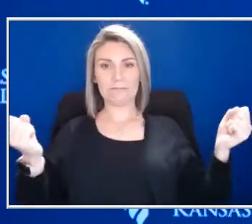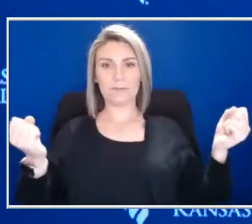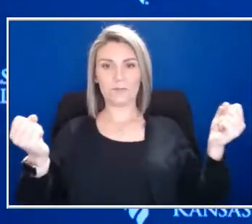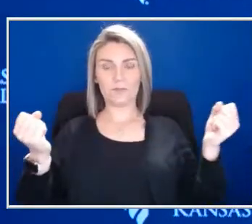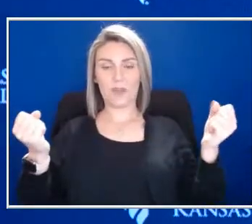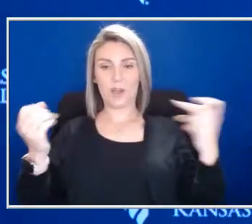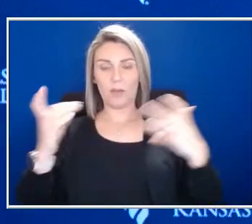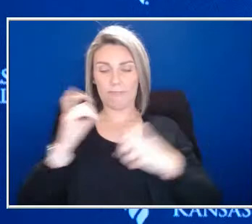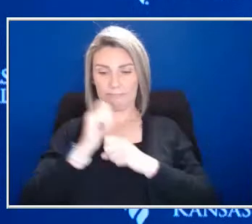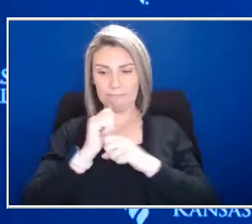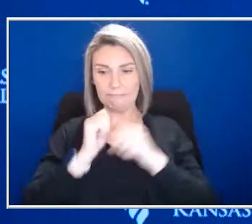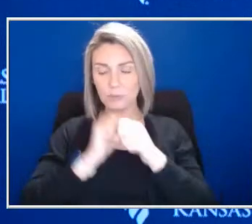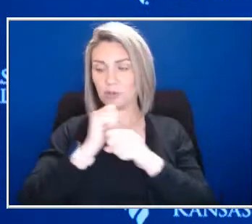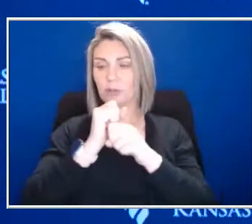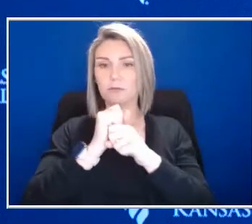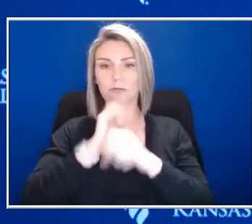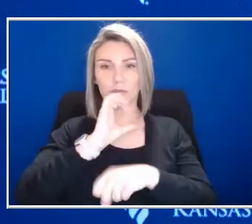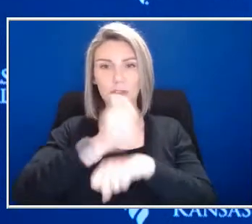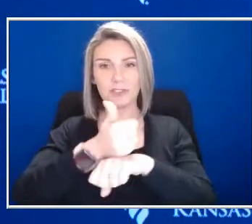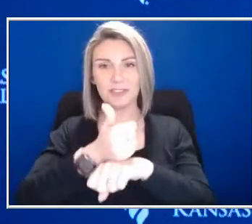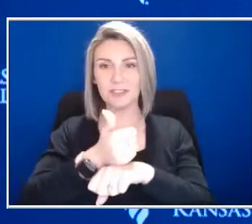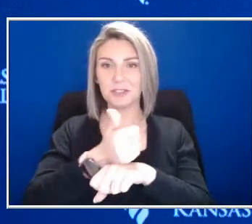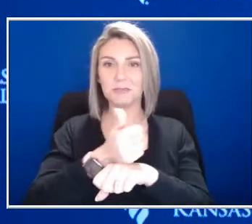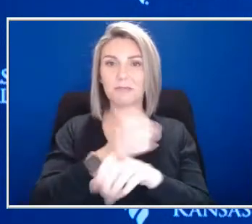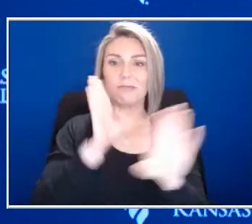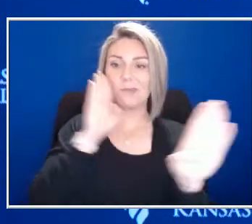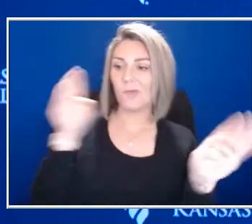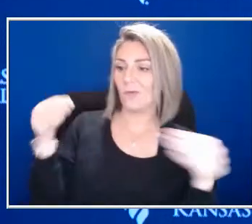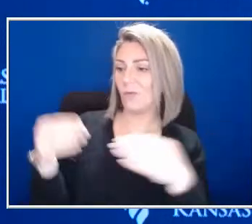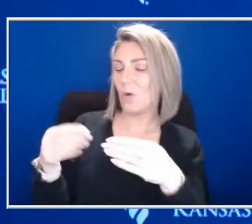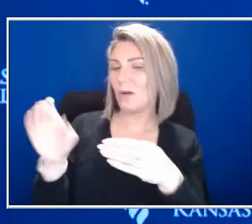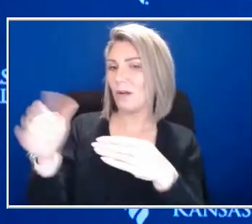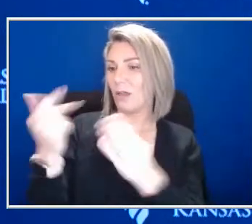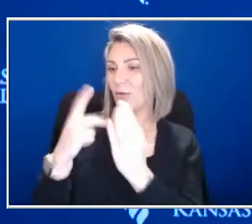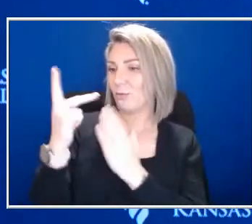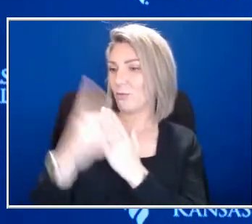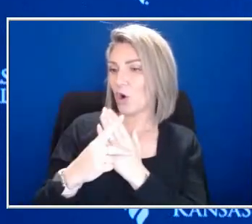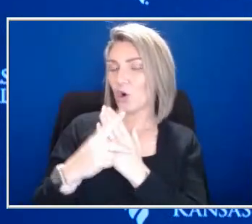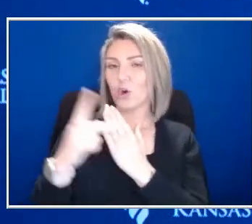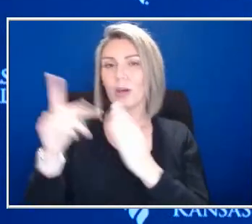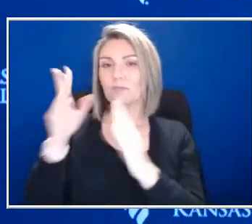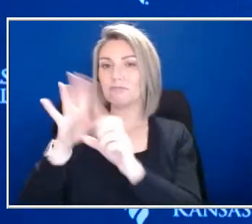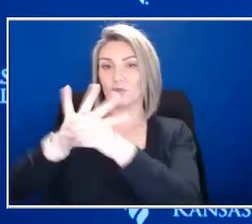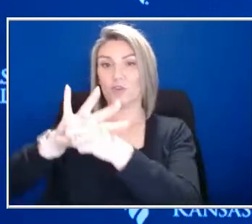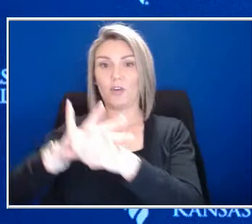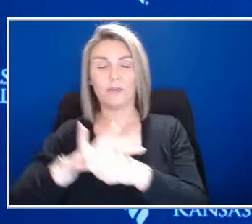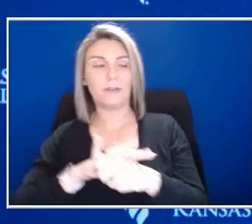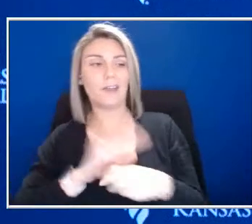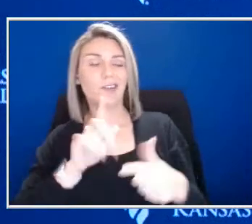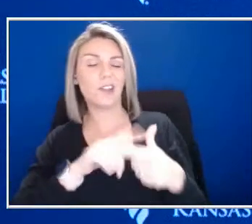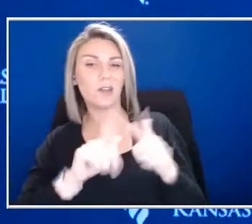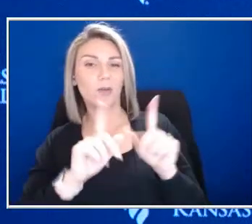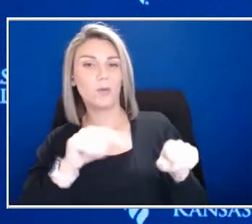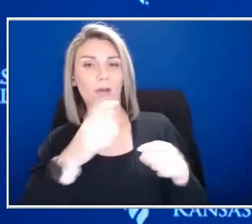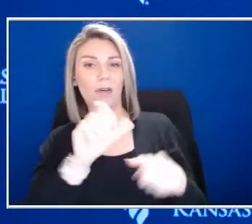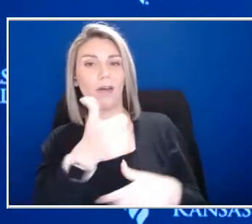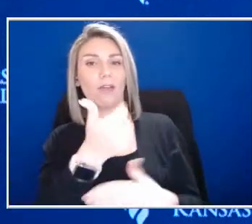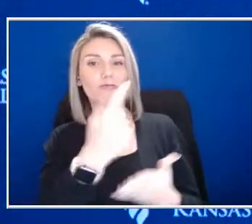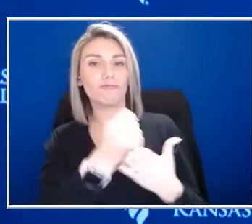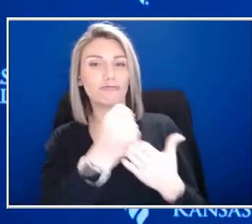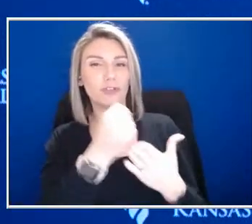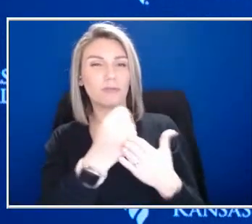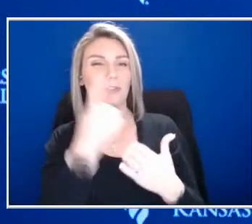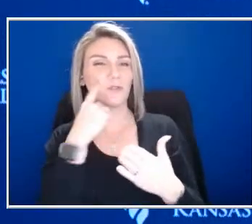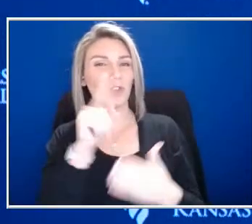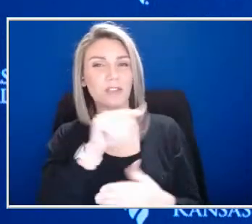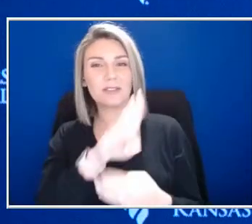other programs such as TB testing and treatment. But it is minimal risk to the general public. However, we